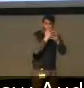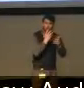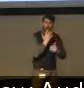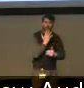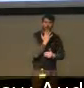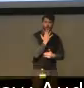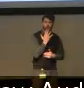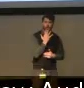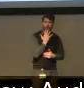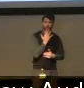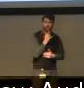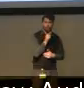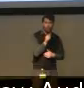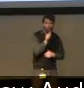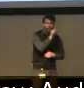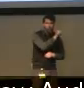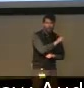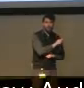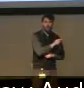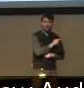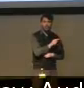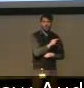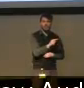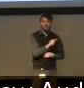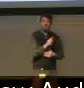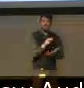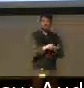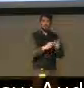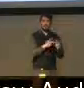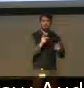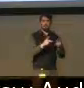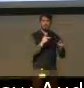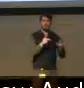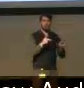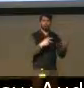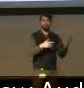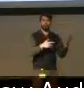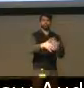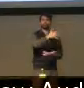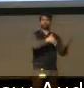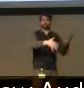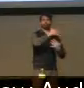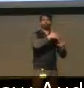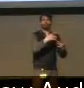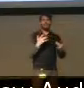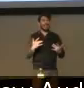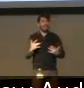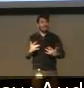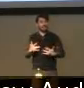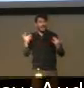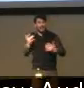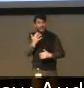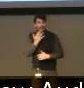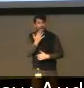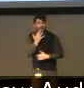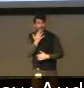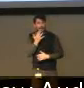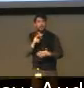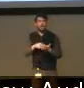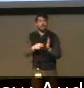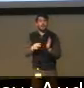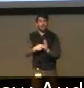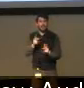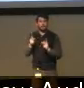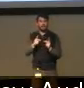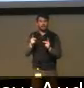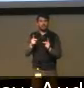have not had a significant decrease in mobility. And the light colored areas show you where there has been a high decrease